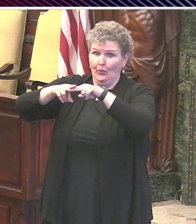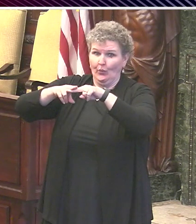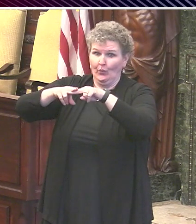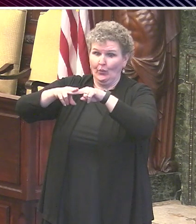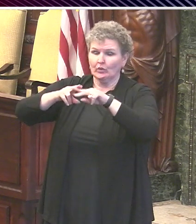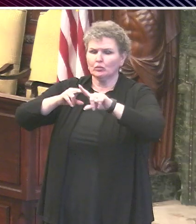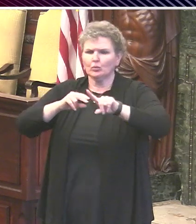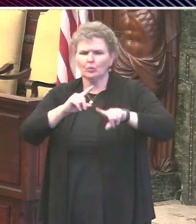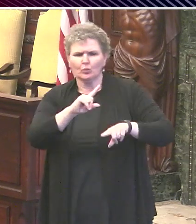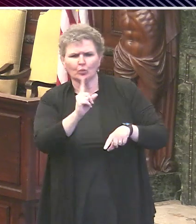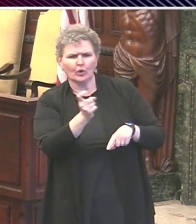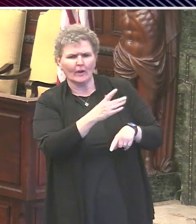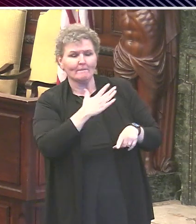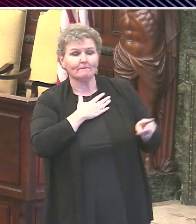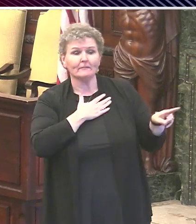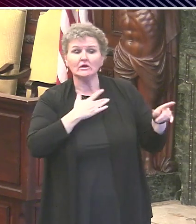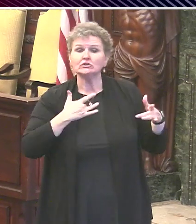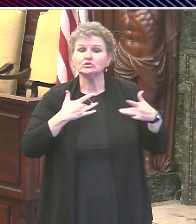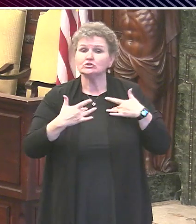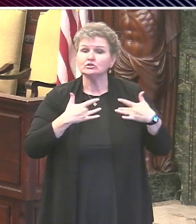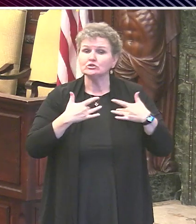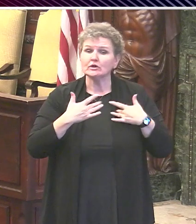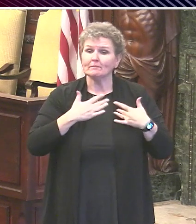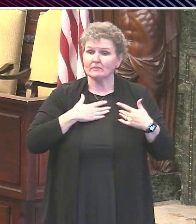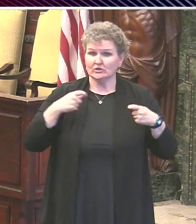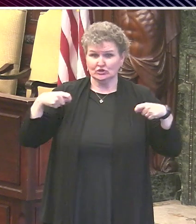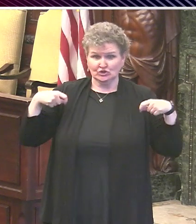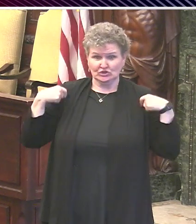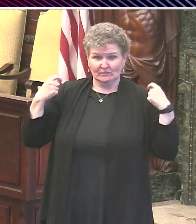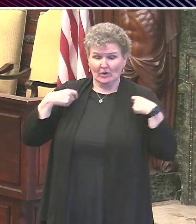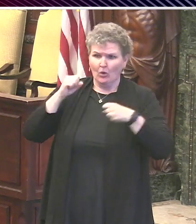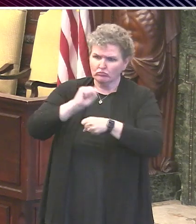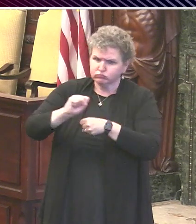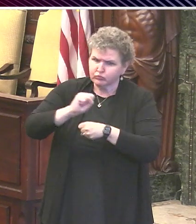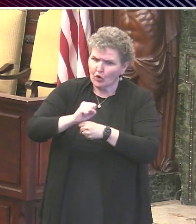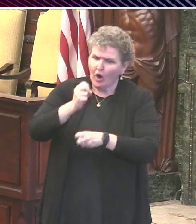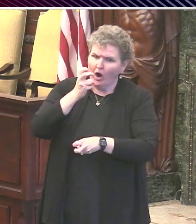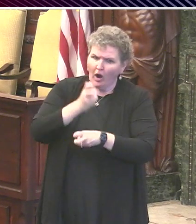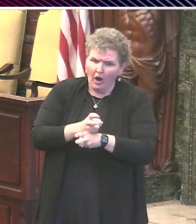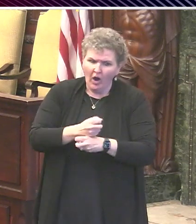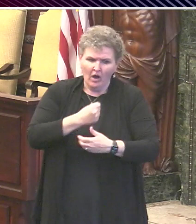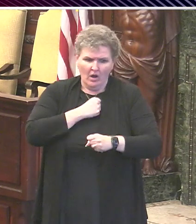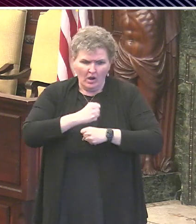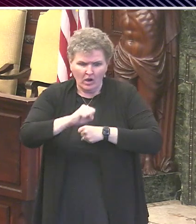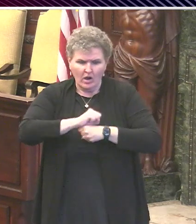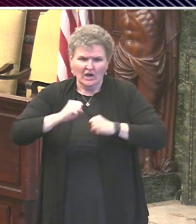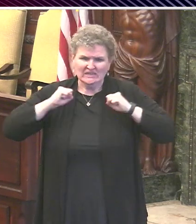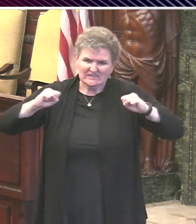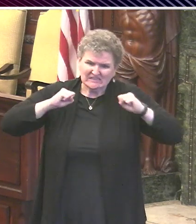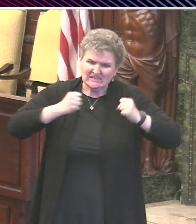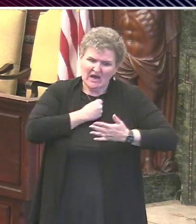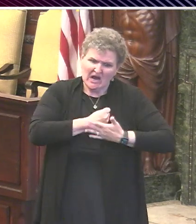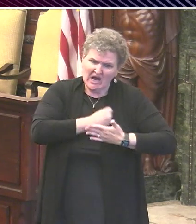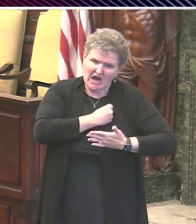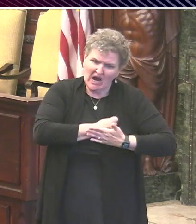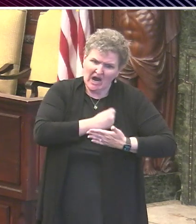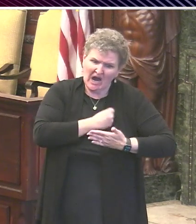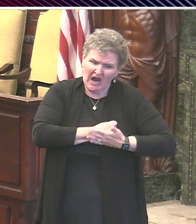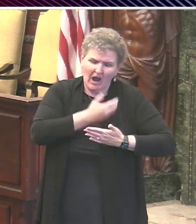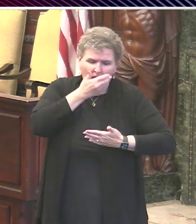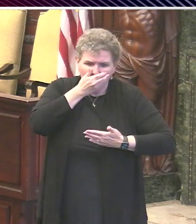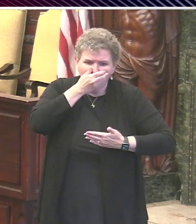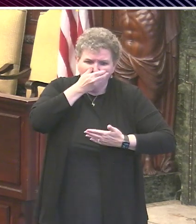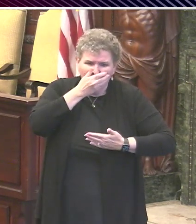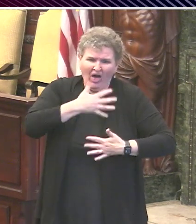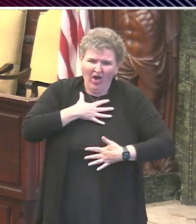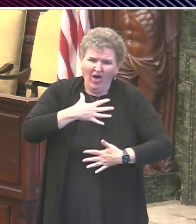the gyms is that when people are doing vigorous aerobic exercise, it's very uncomfortable to wear a mask. And so the gym users are not going to